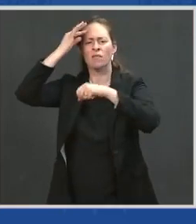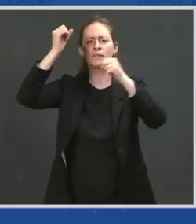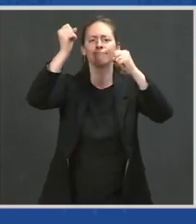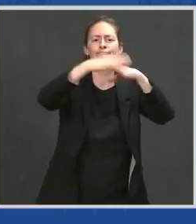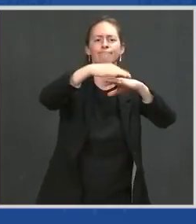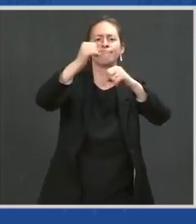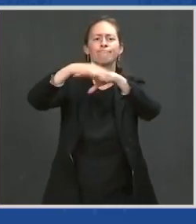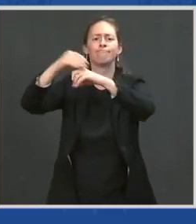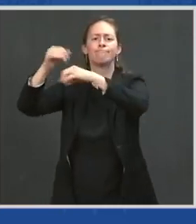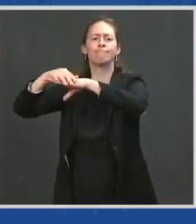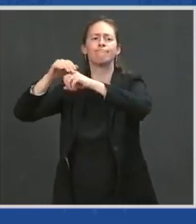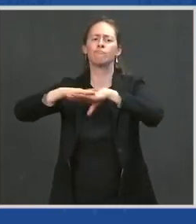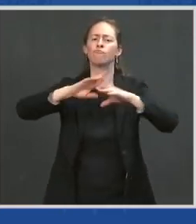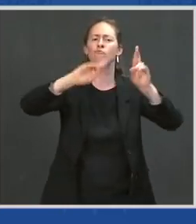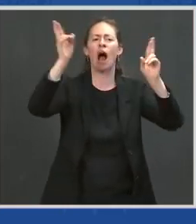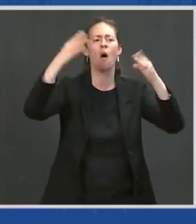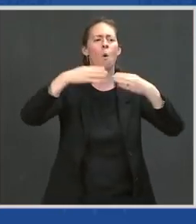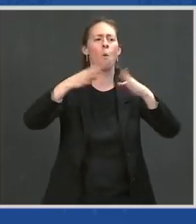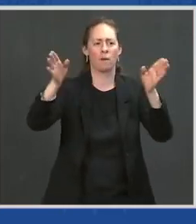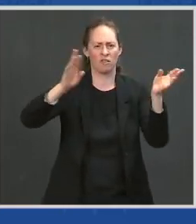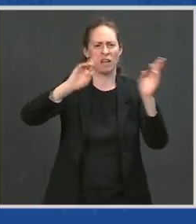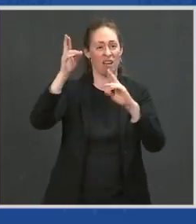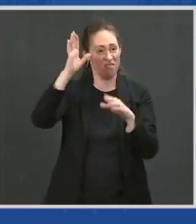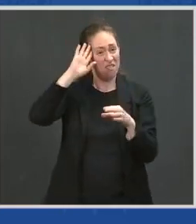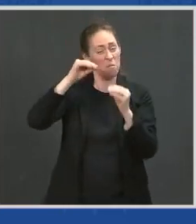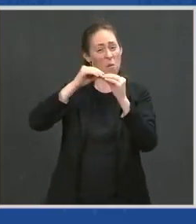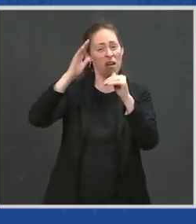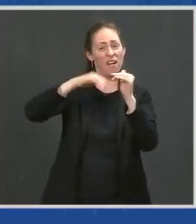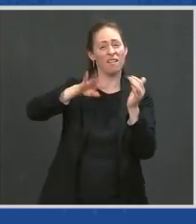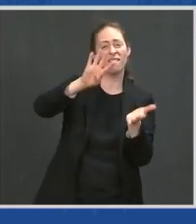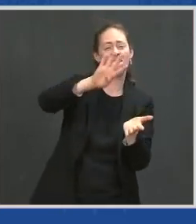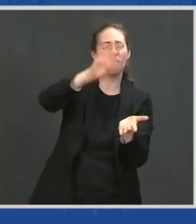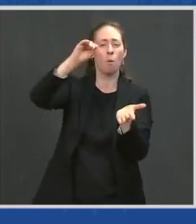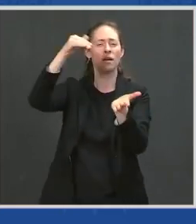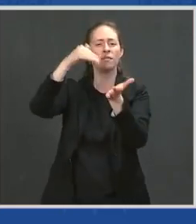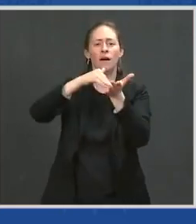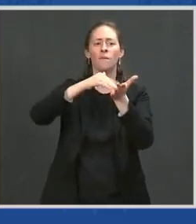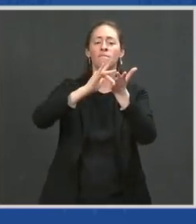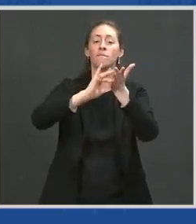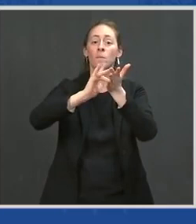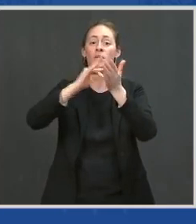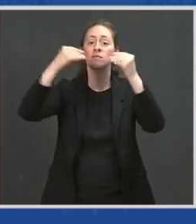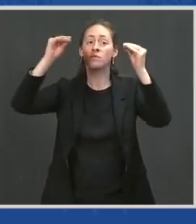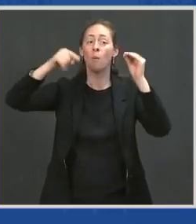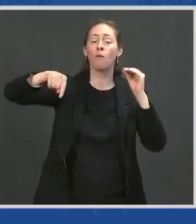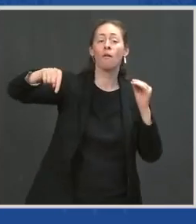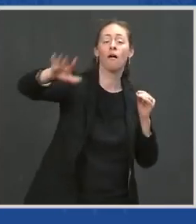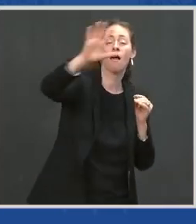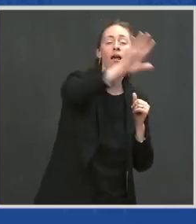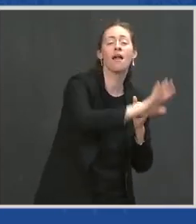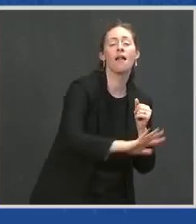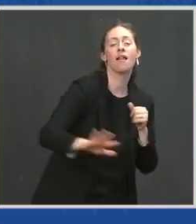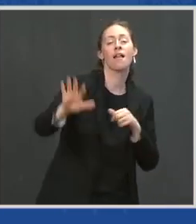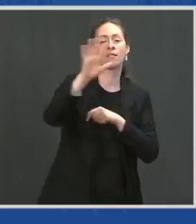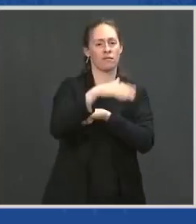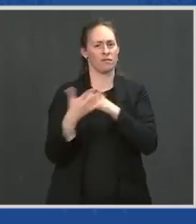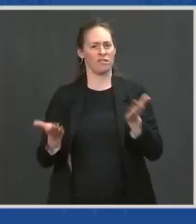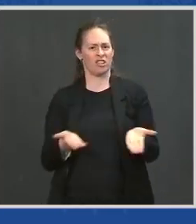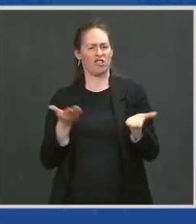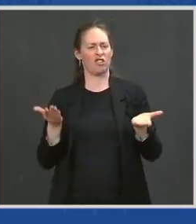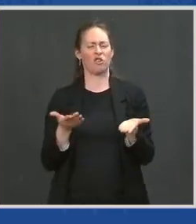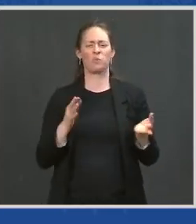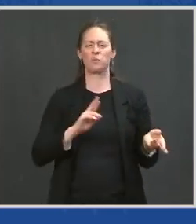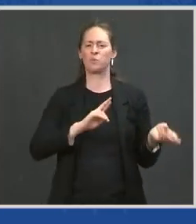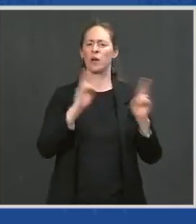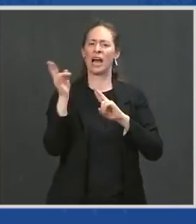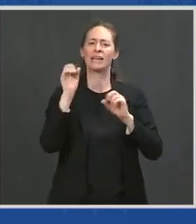nearly 40,000 pharmacies, coast to coast. And if you can go into a busy